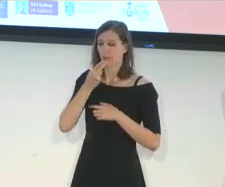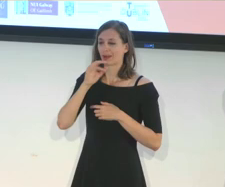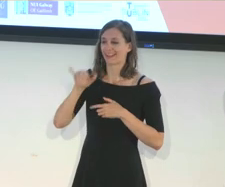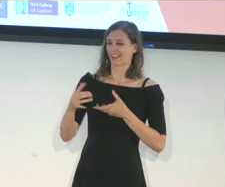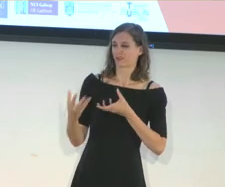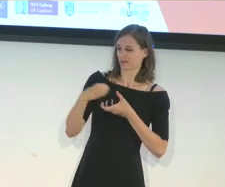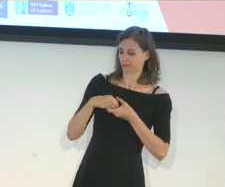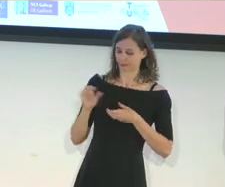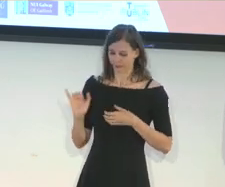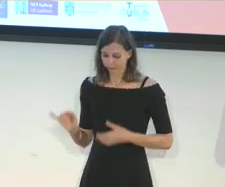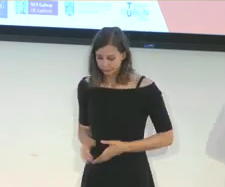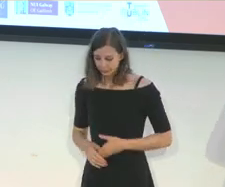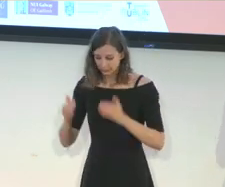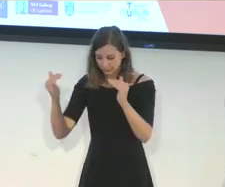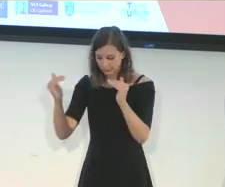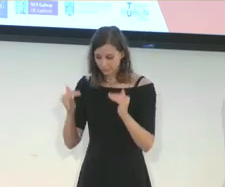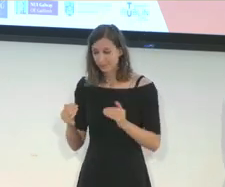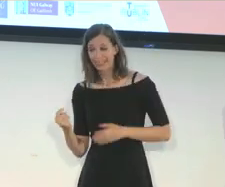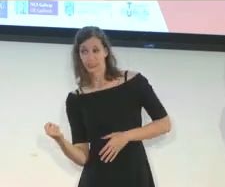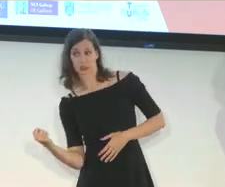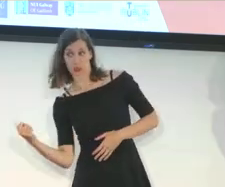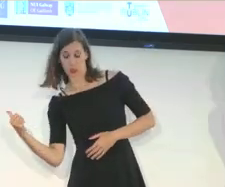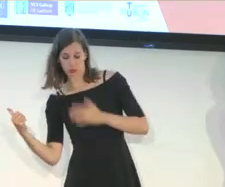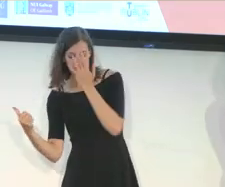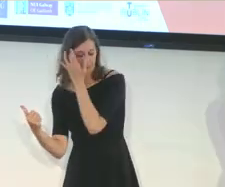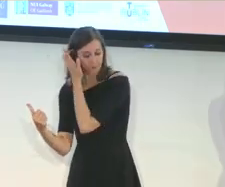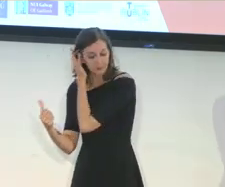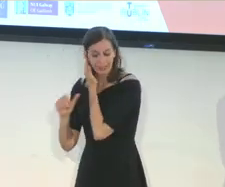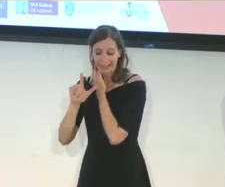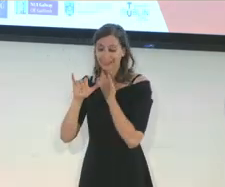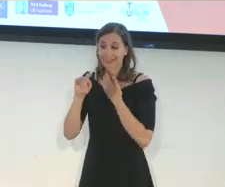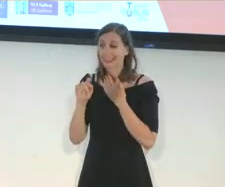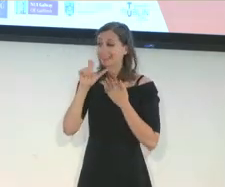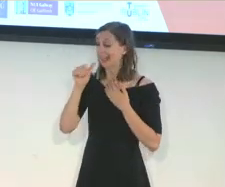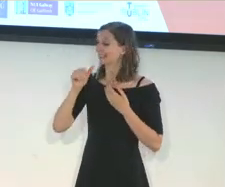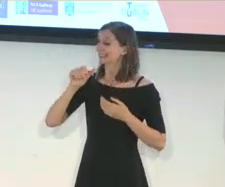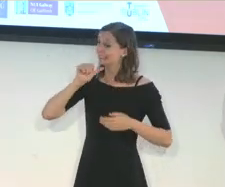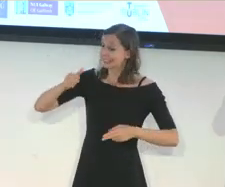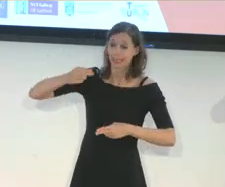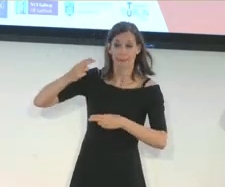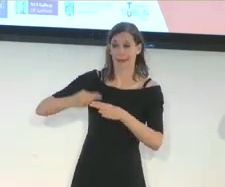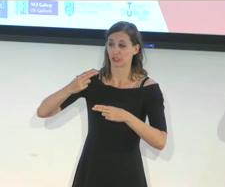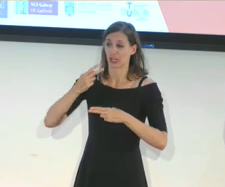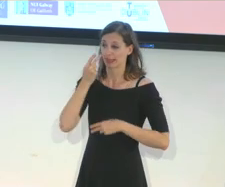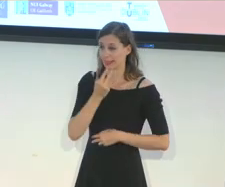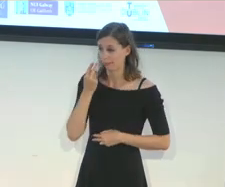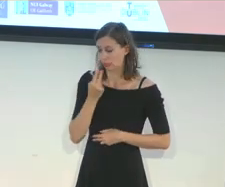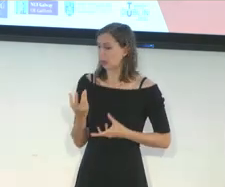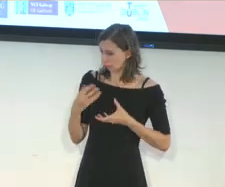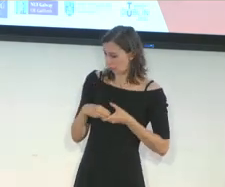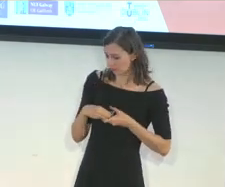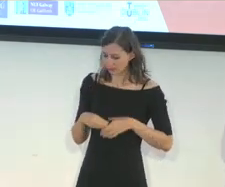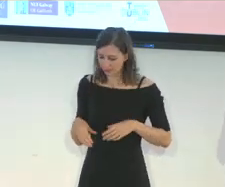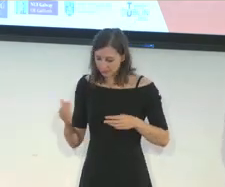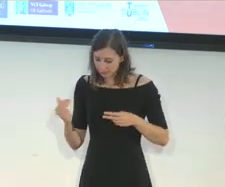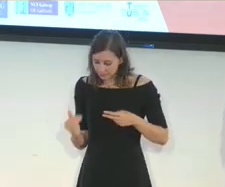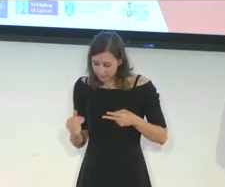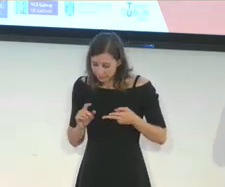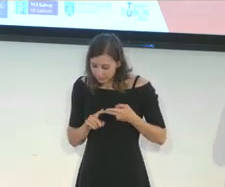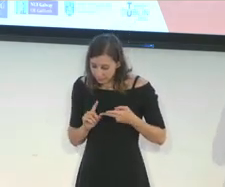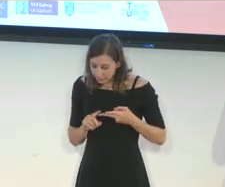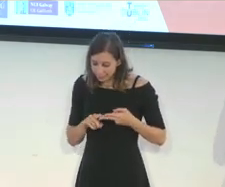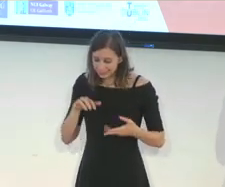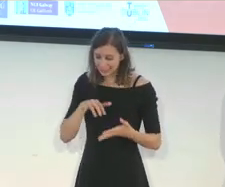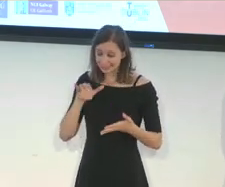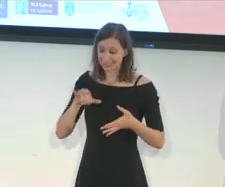I excluded studies or publications that didn't mention lip reading. I also excluded studies that refer to automated lip